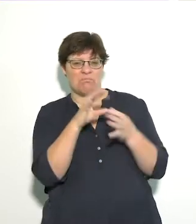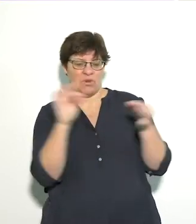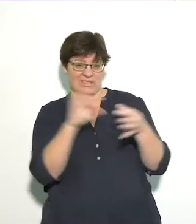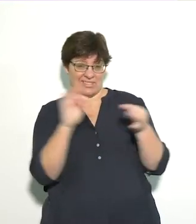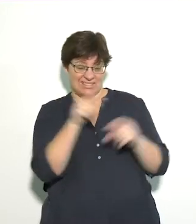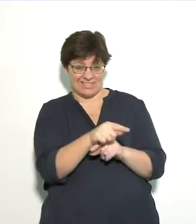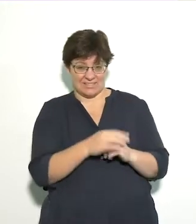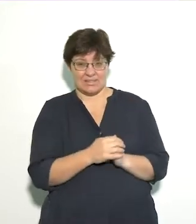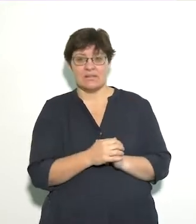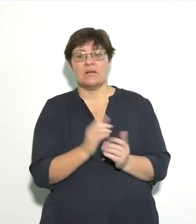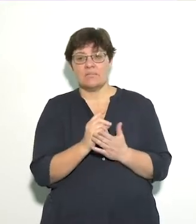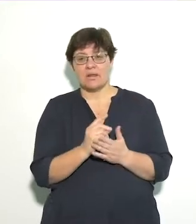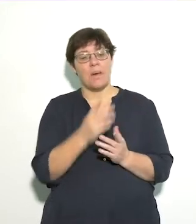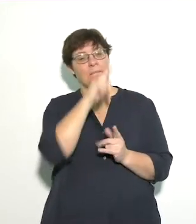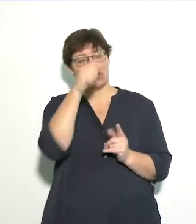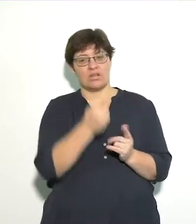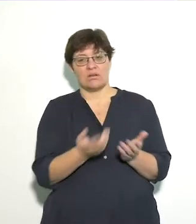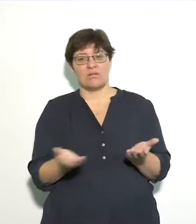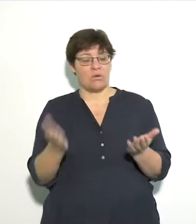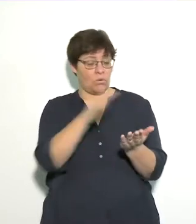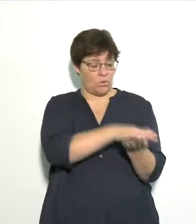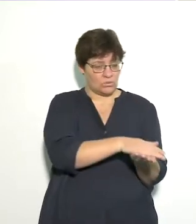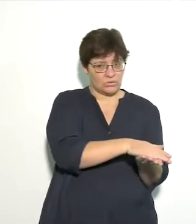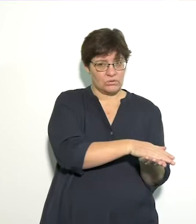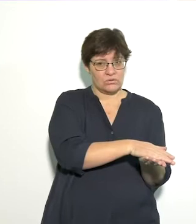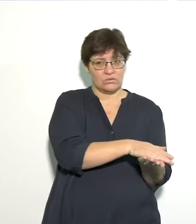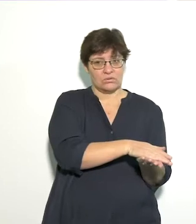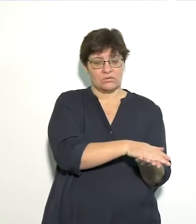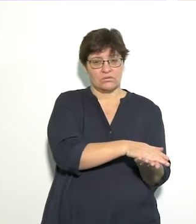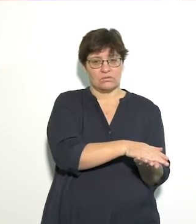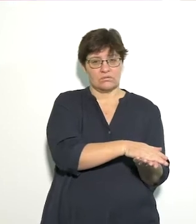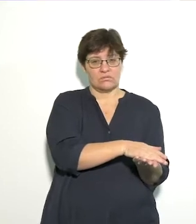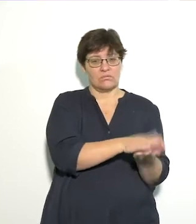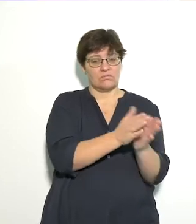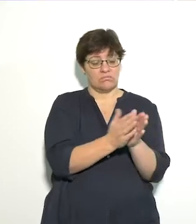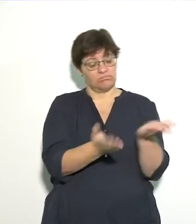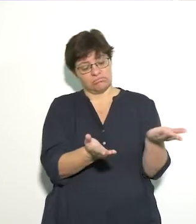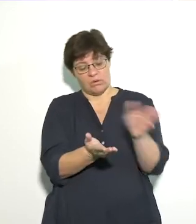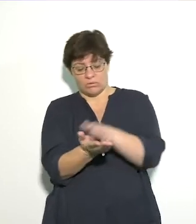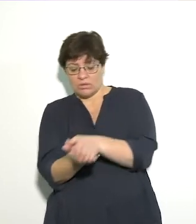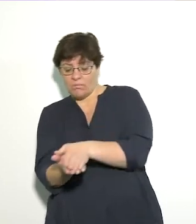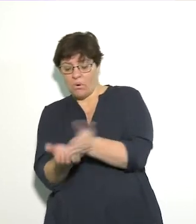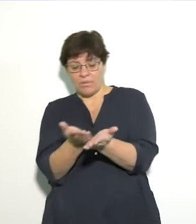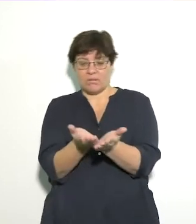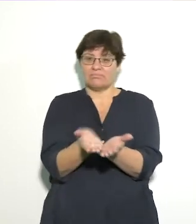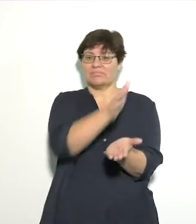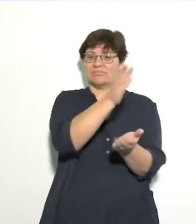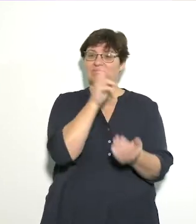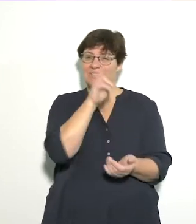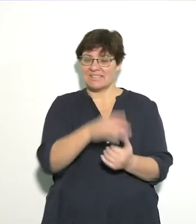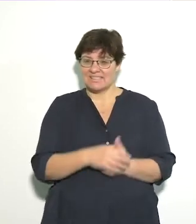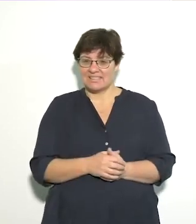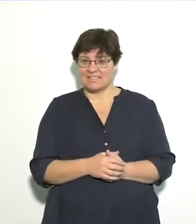press stick, and you're going to have your little pop-up picture. When you close it, can you see how it closes flat? There you go, pop it up, there it